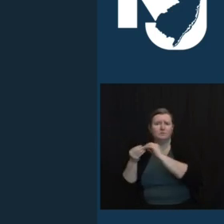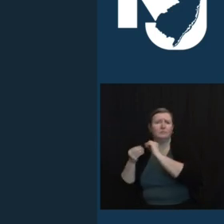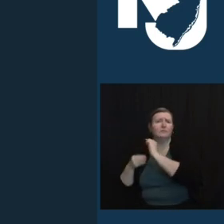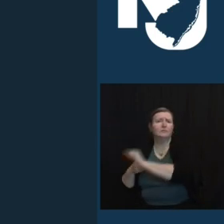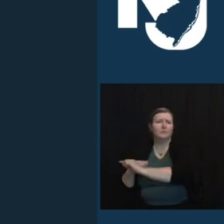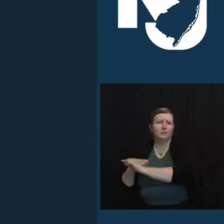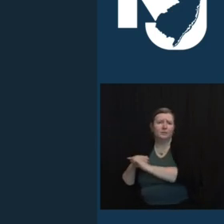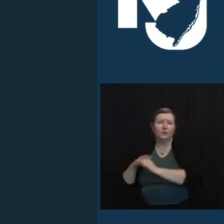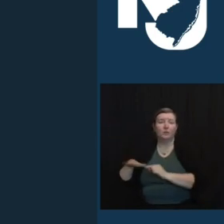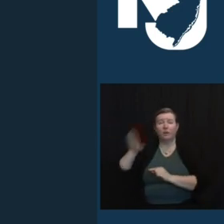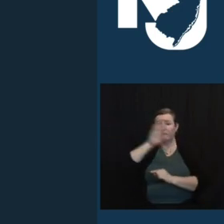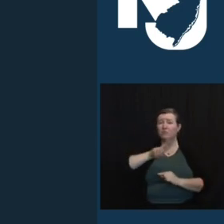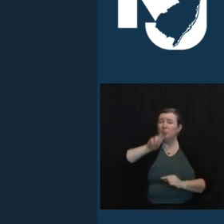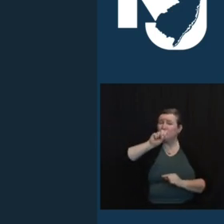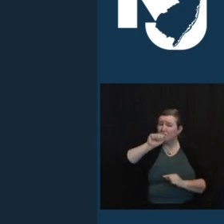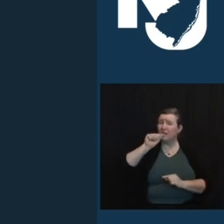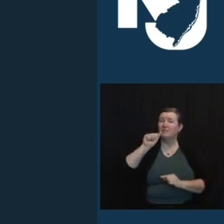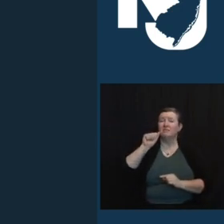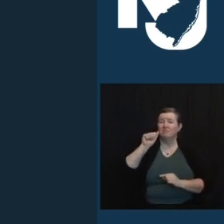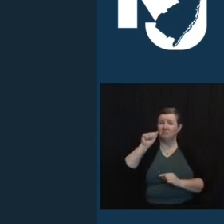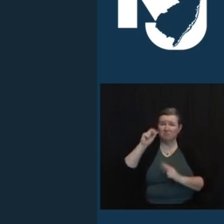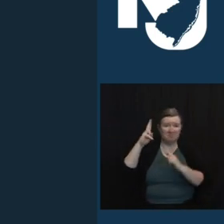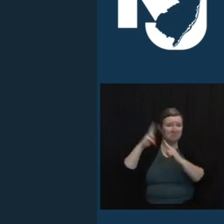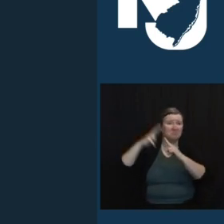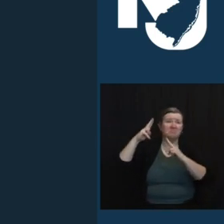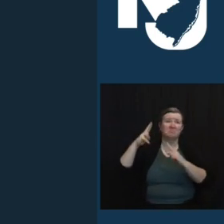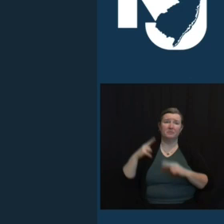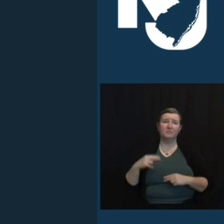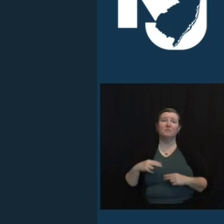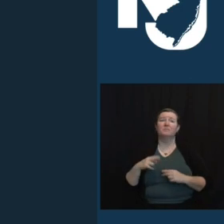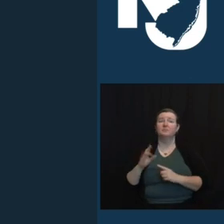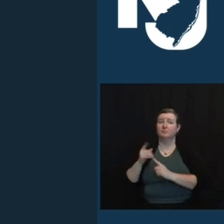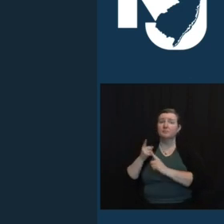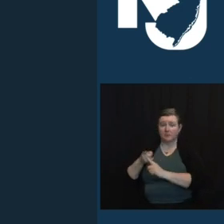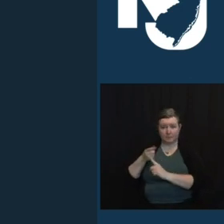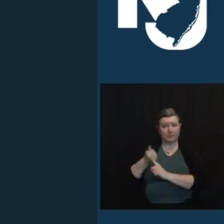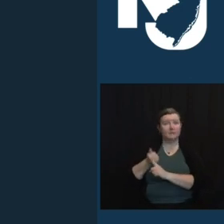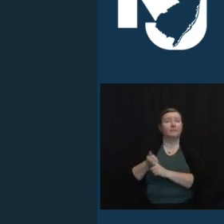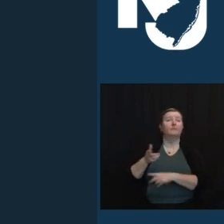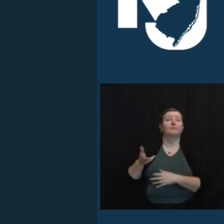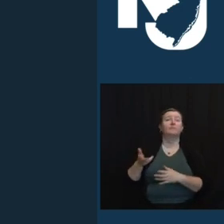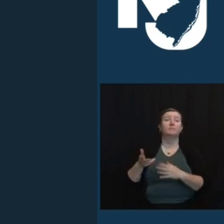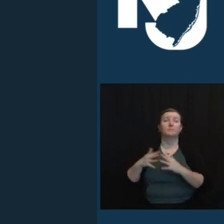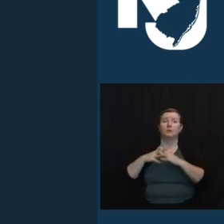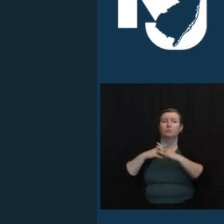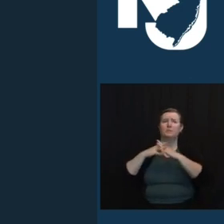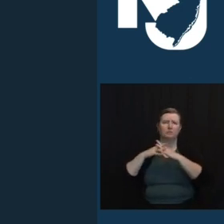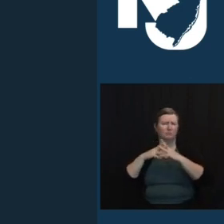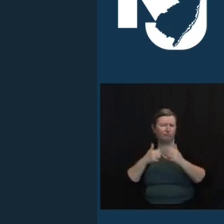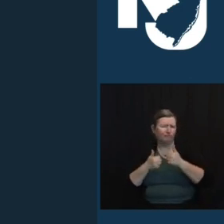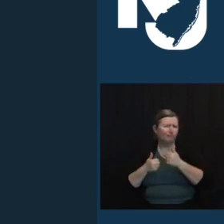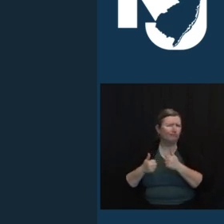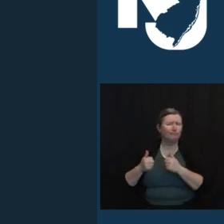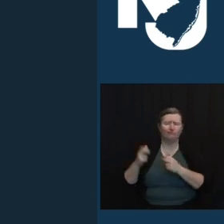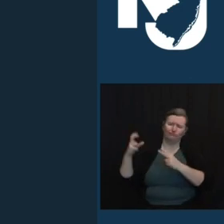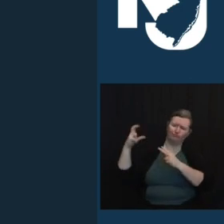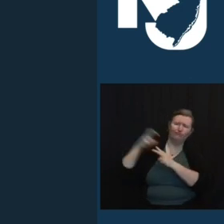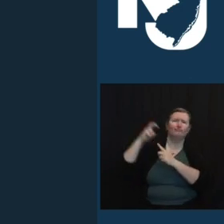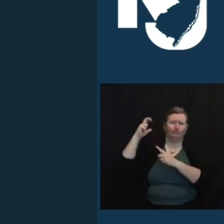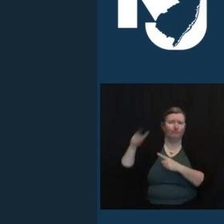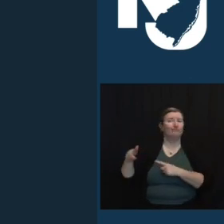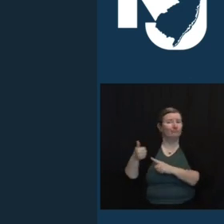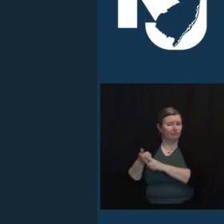been consistently, but New Jersey is a wrestling capital. So good luck to all of our Scarlet Knights, the